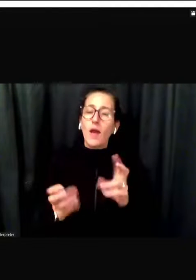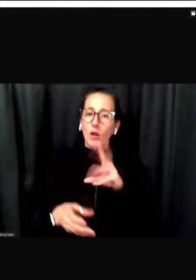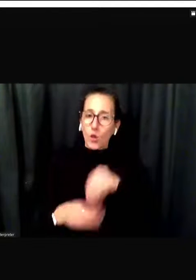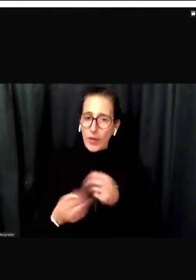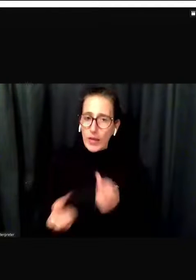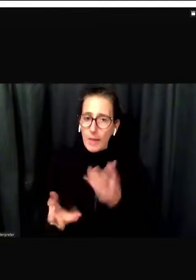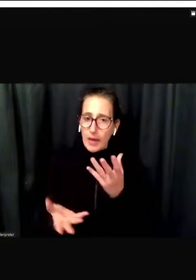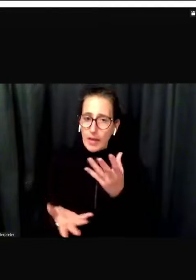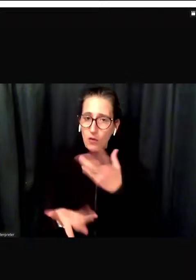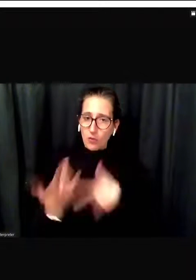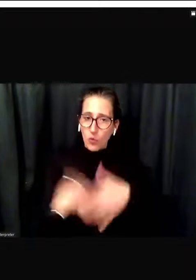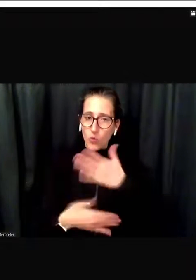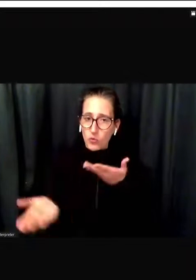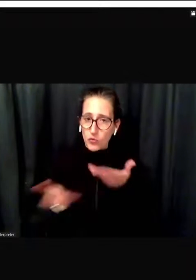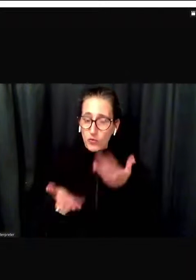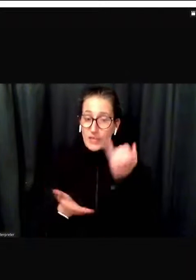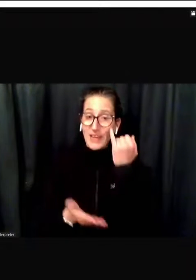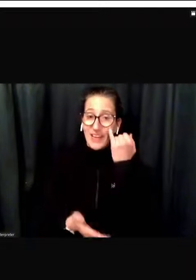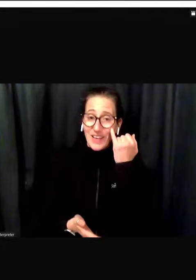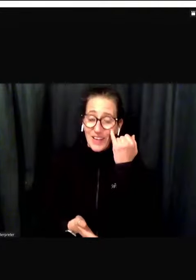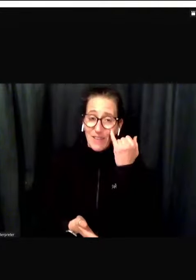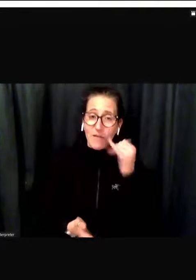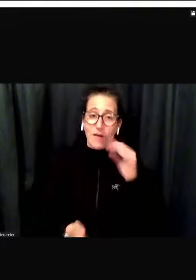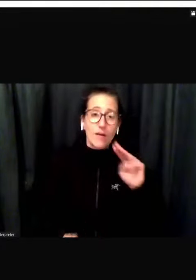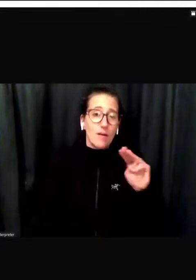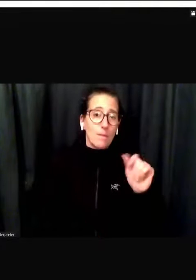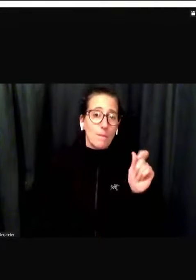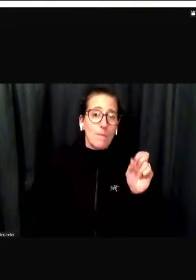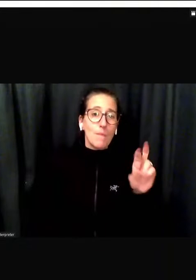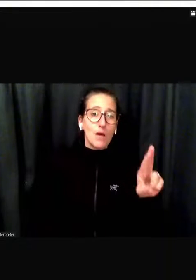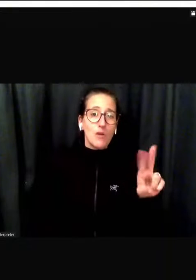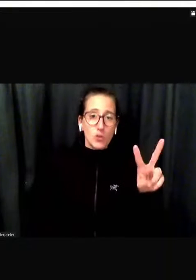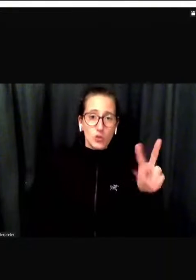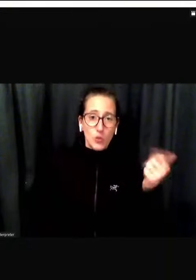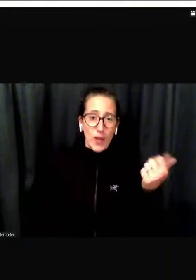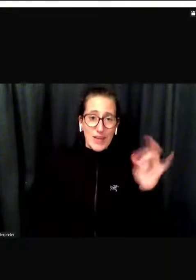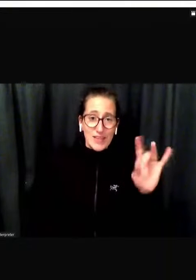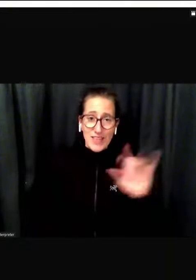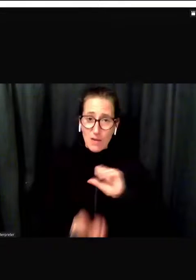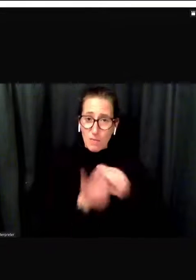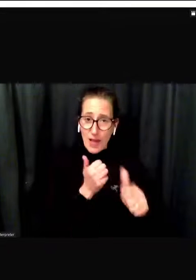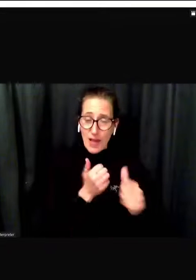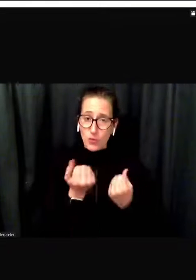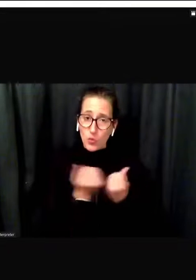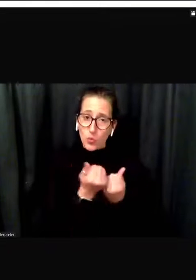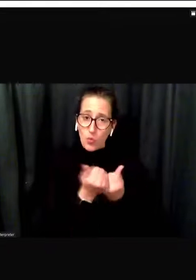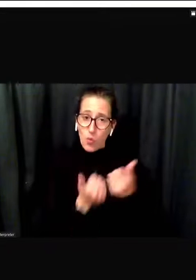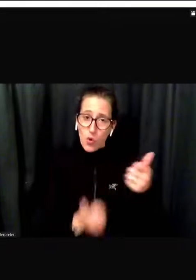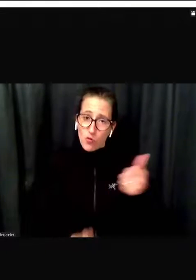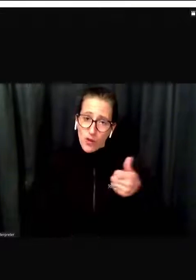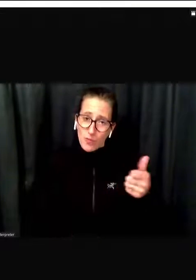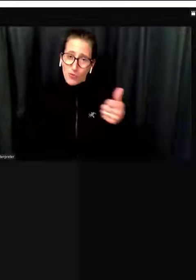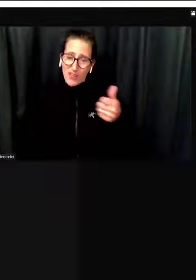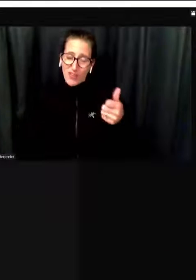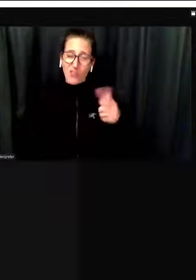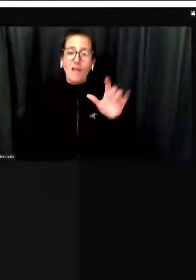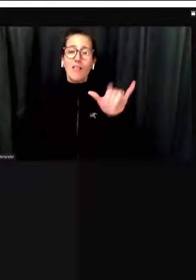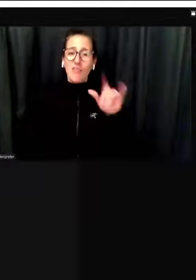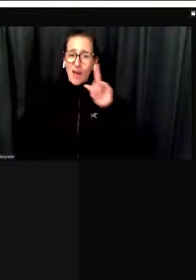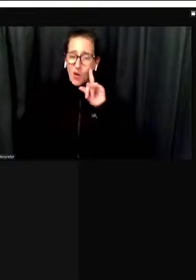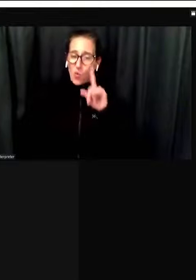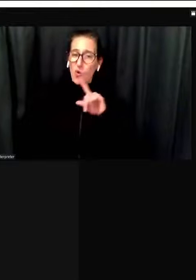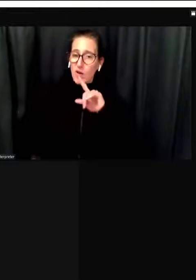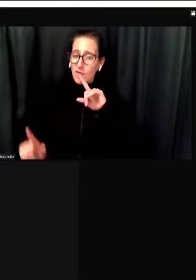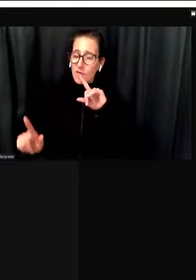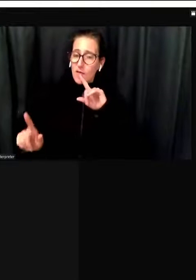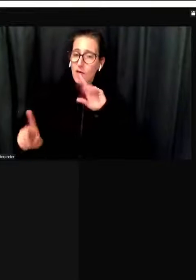transportation, you would have seen more money for the gentleman that was talking about how unsafe the roads were. There would have been more money for that. That didn't